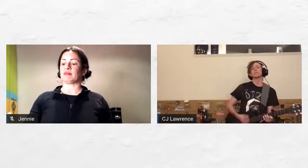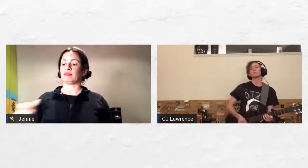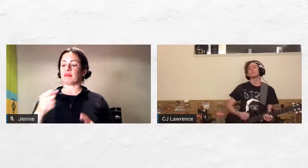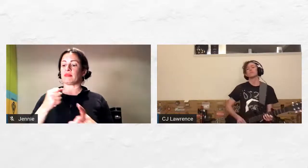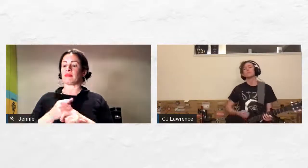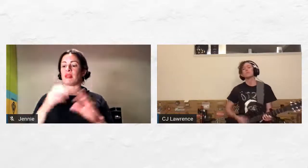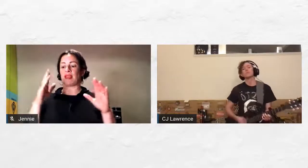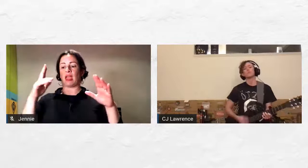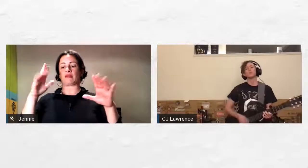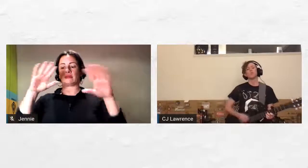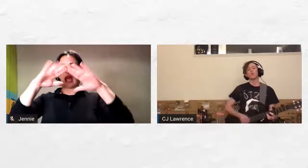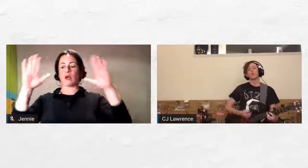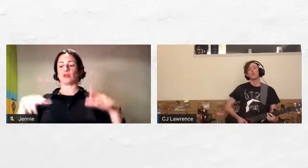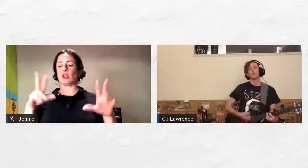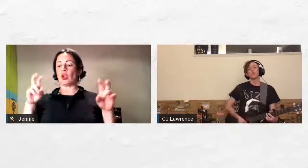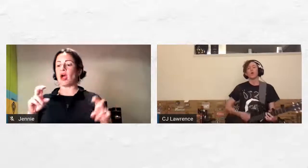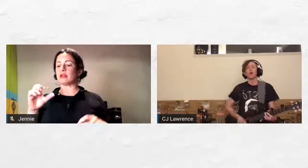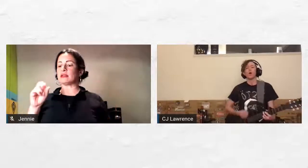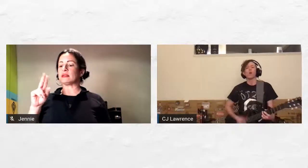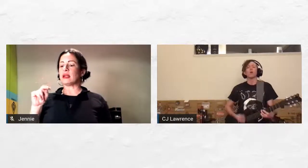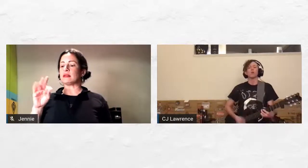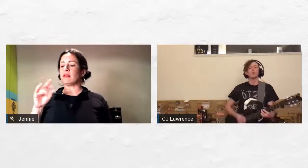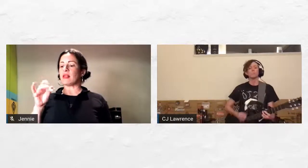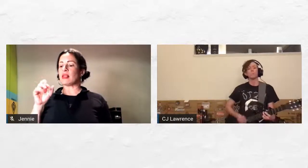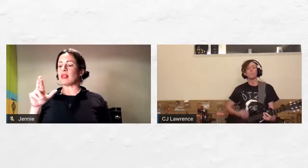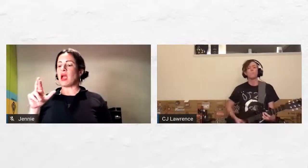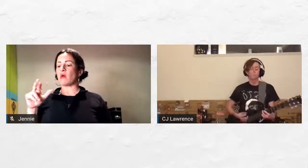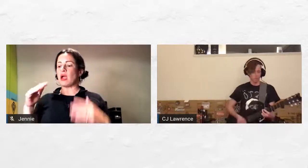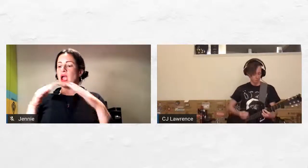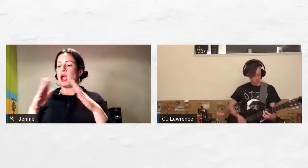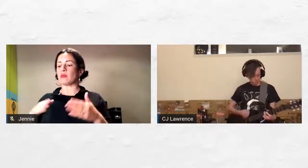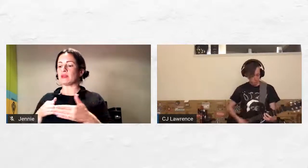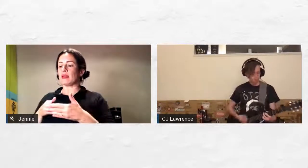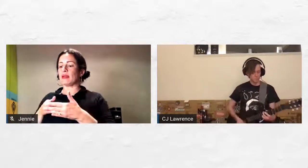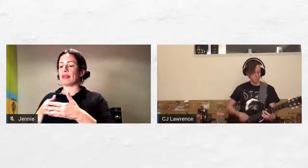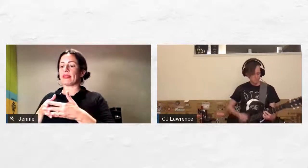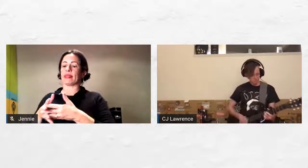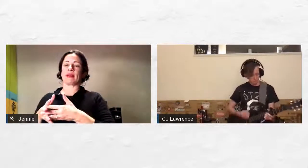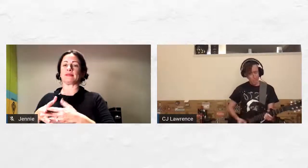house synced into your arm.